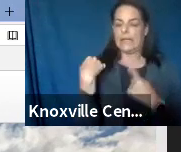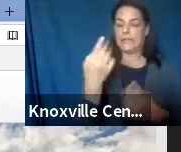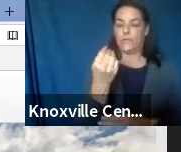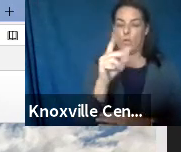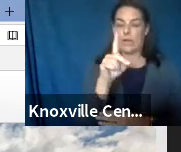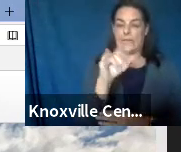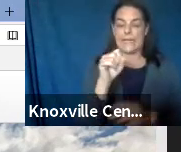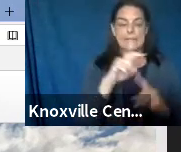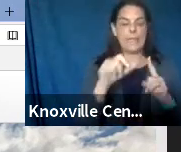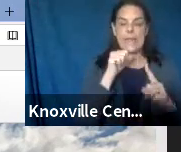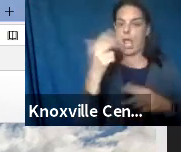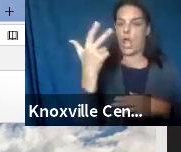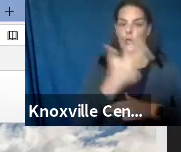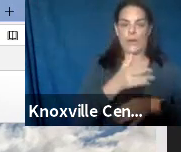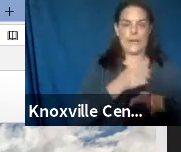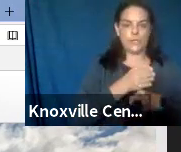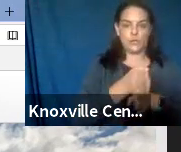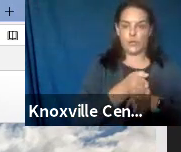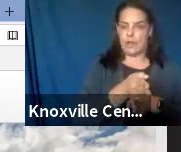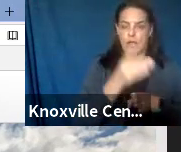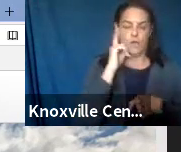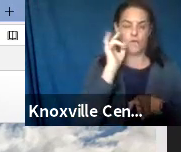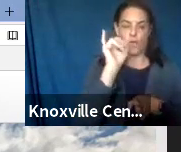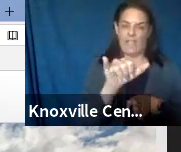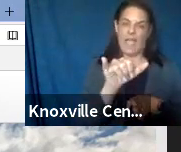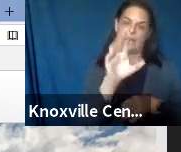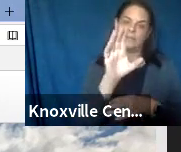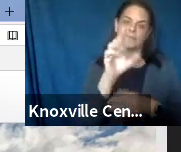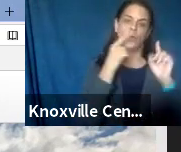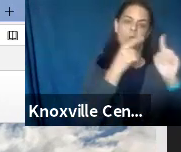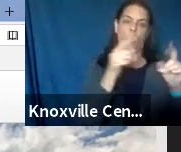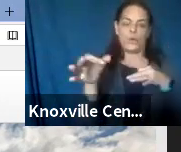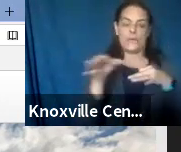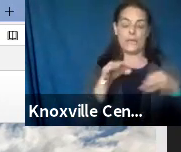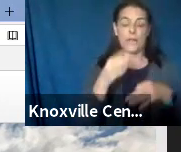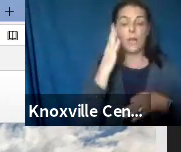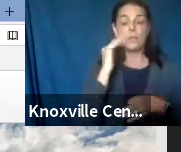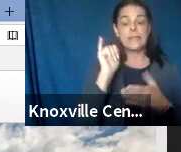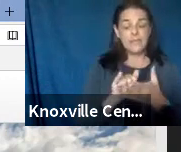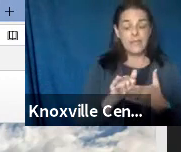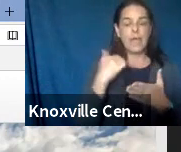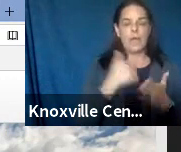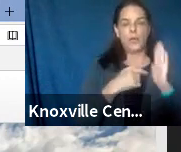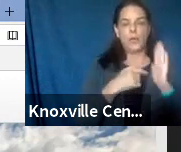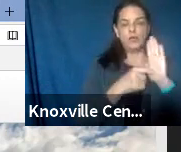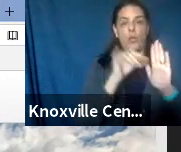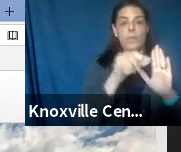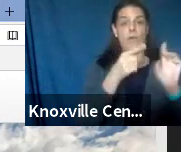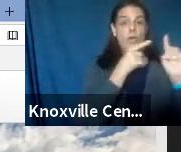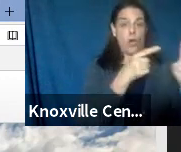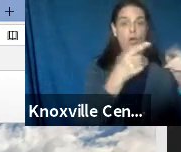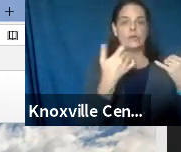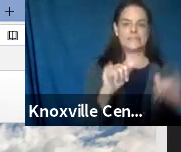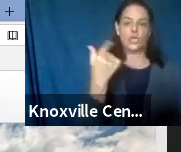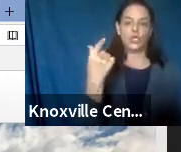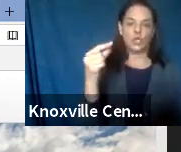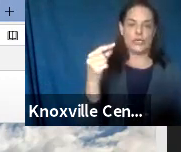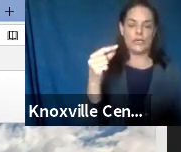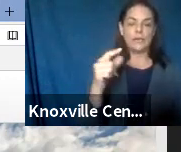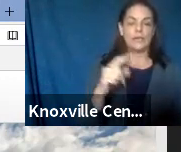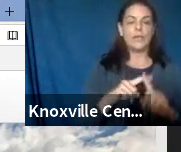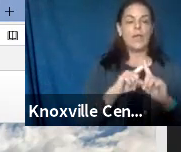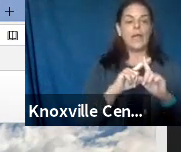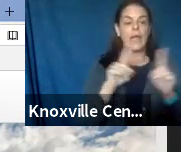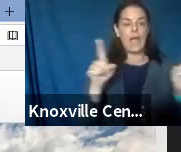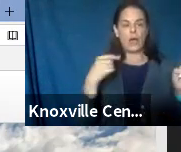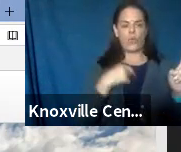not on 3 consecutive days per the benchmark definition. Because of this, we are representing this benchmark as green. However, we